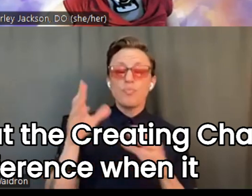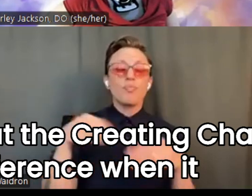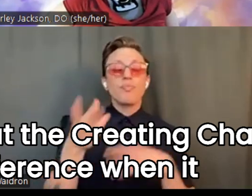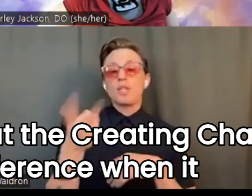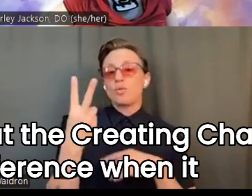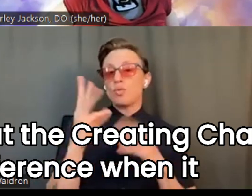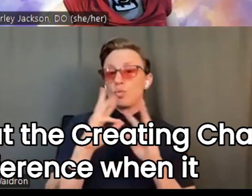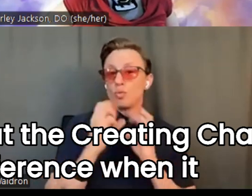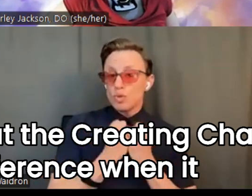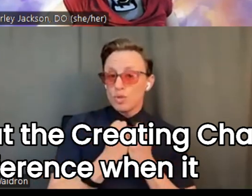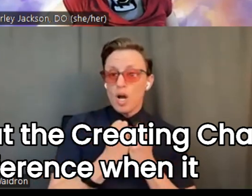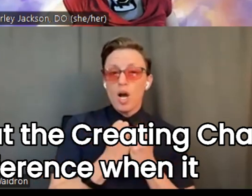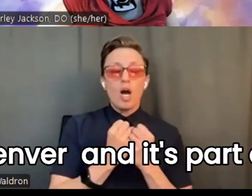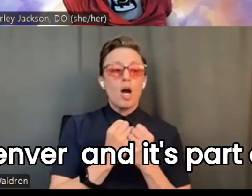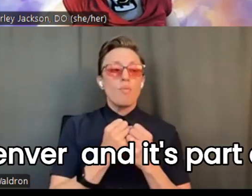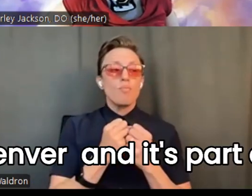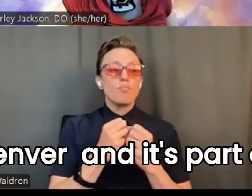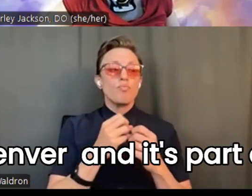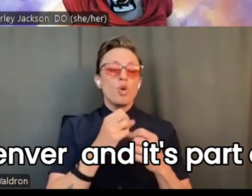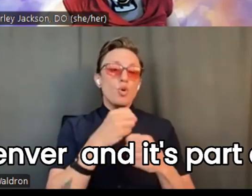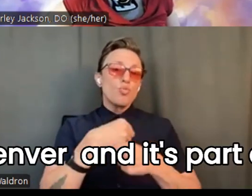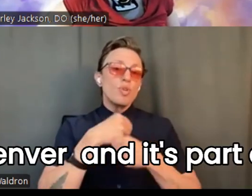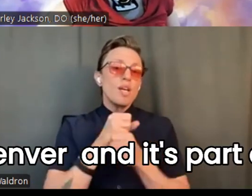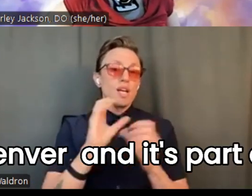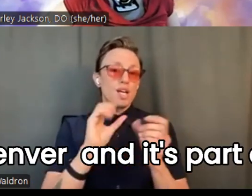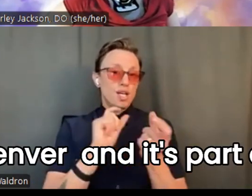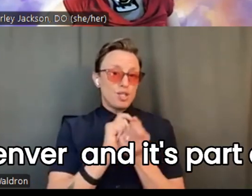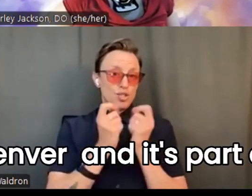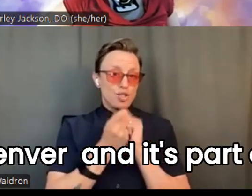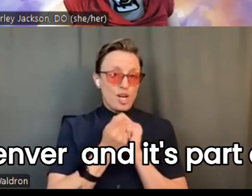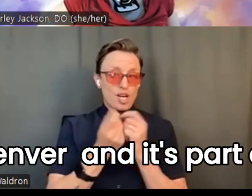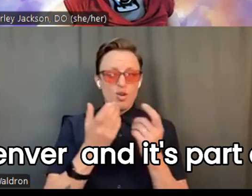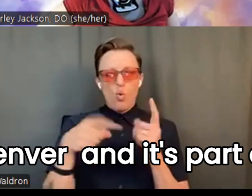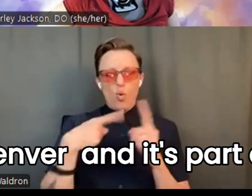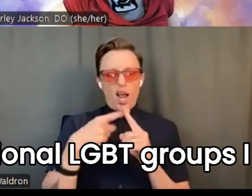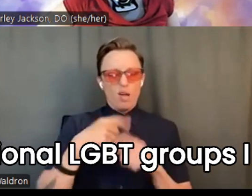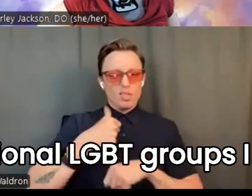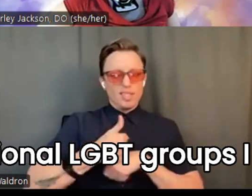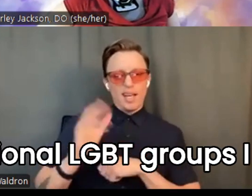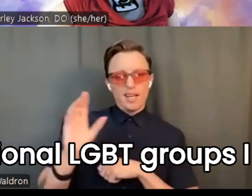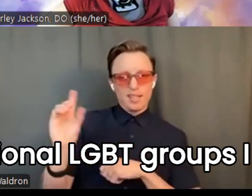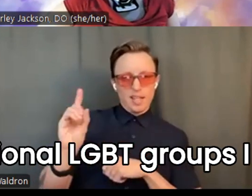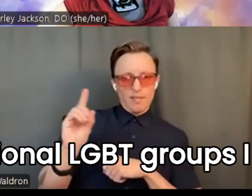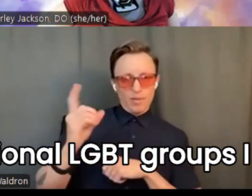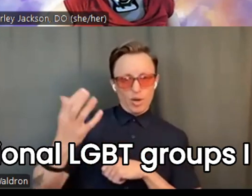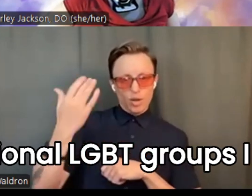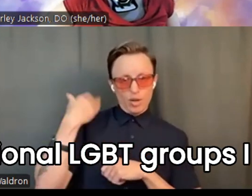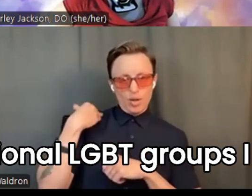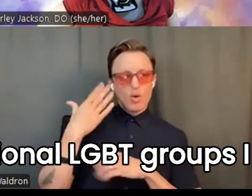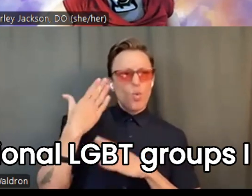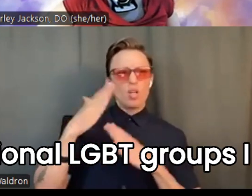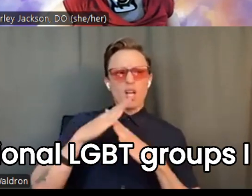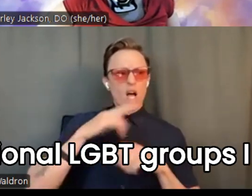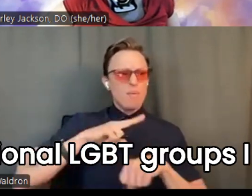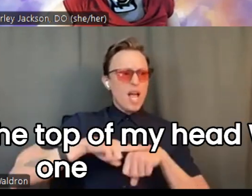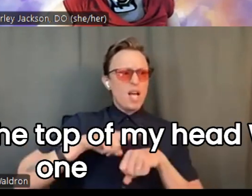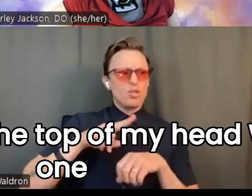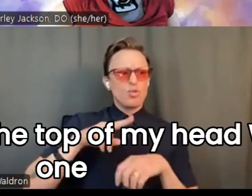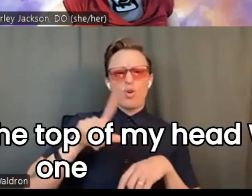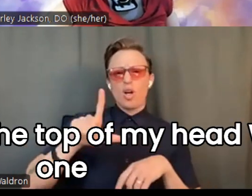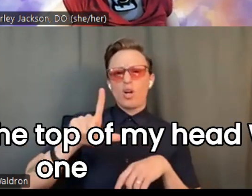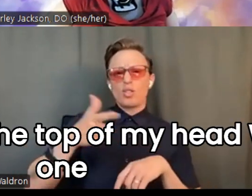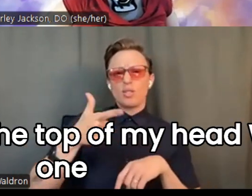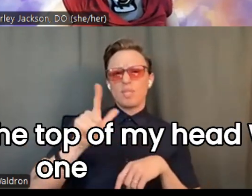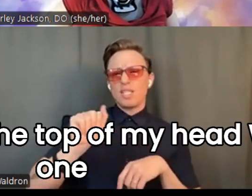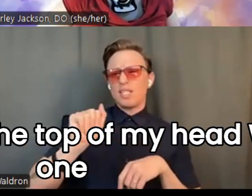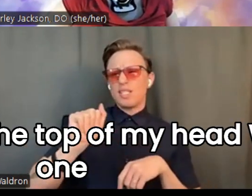the Creating Change conference when it was in Denver. And it's part of one of the national LGBT groups. I can't